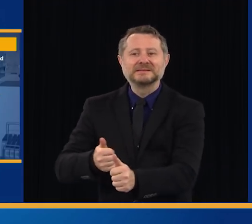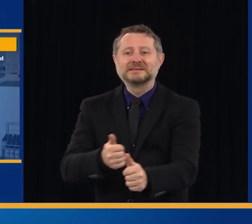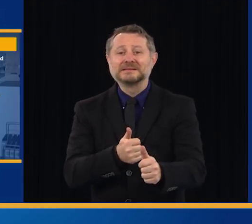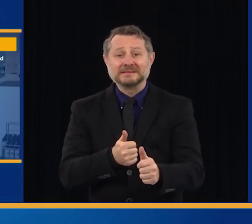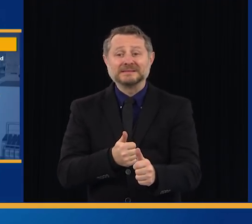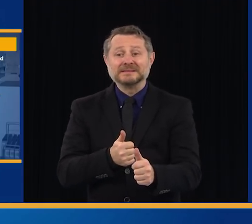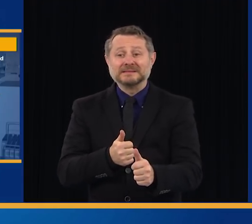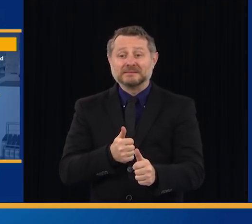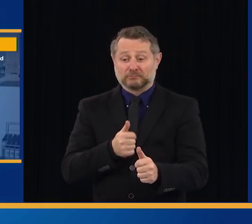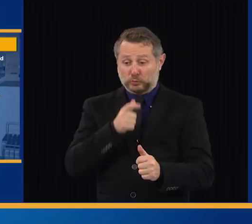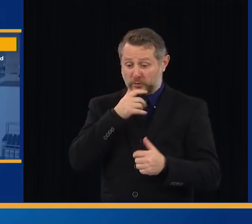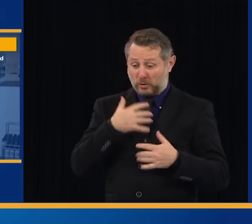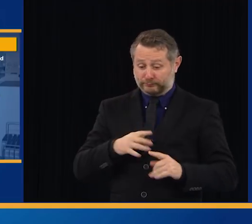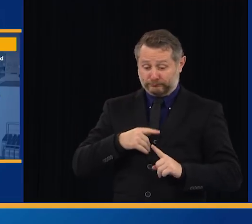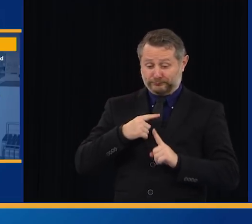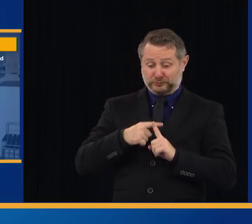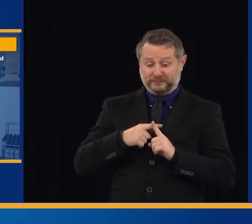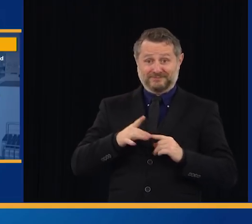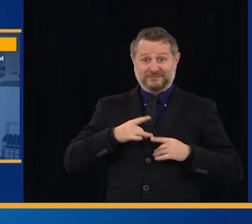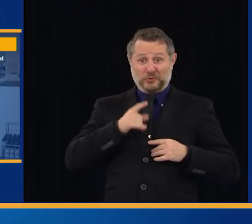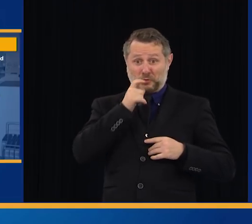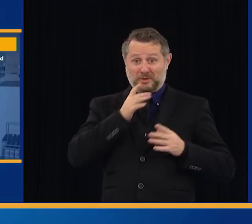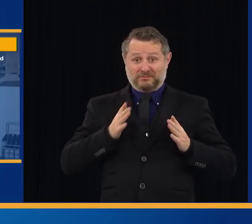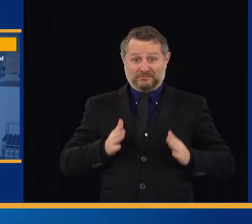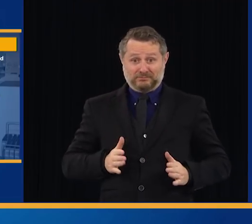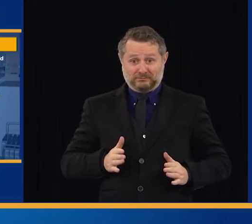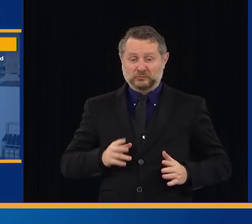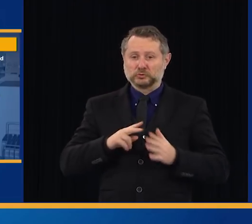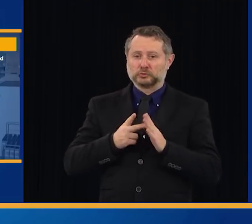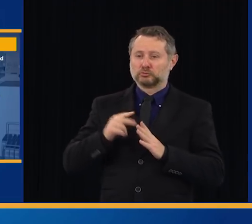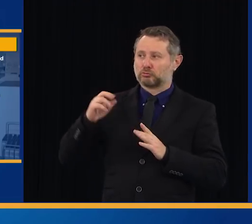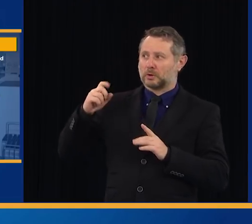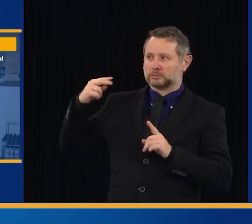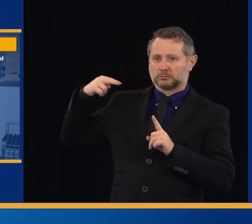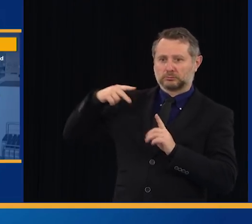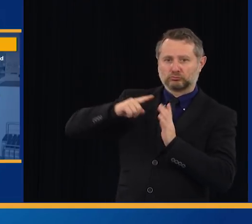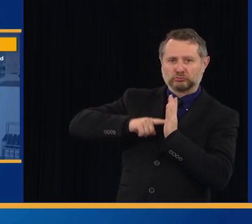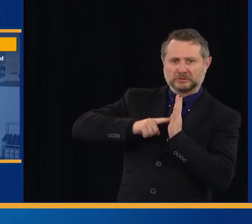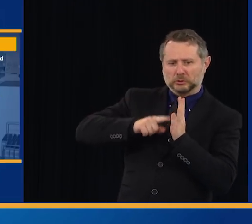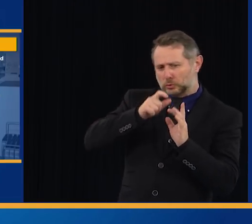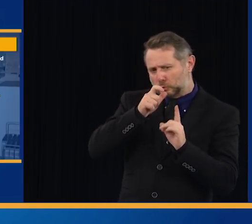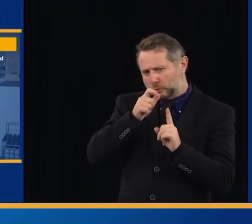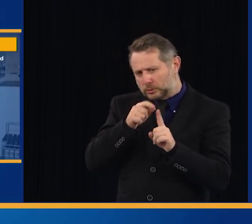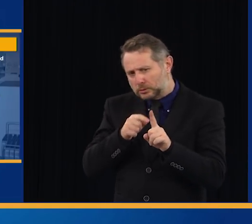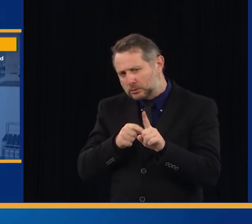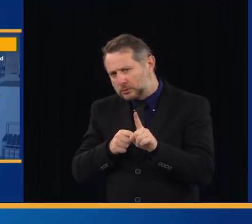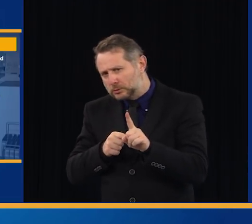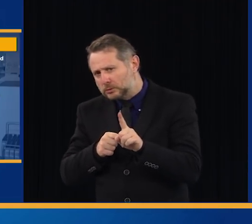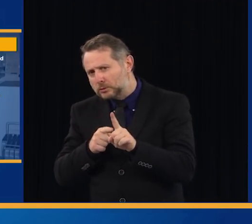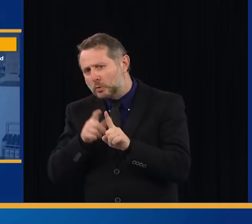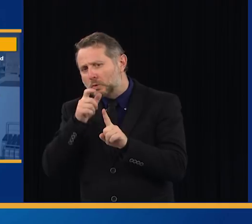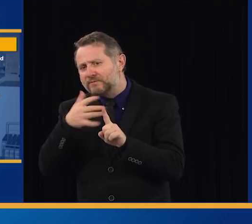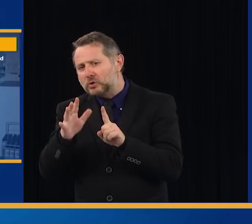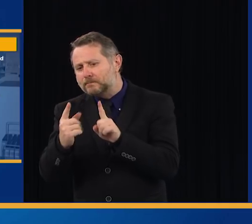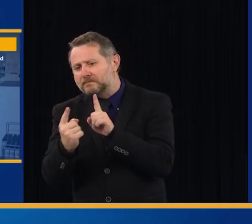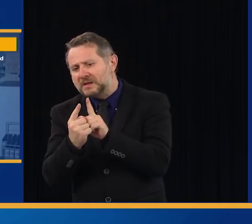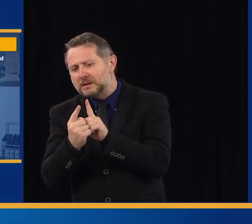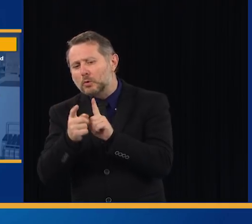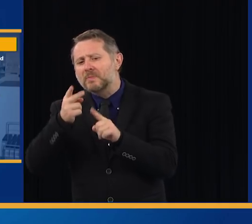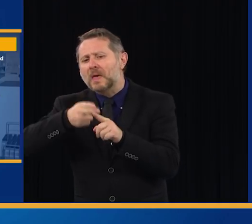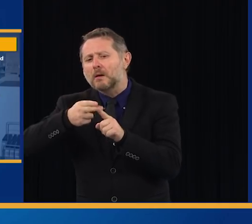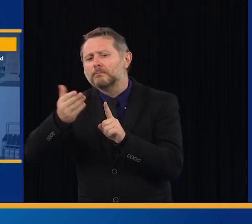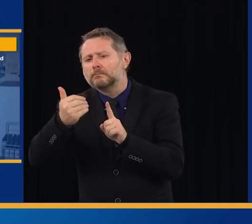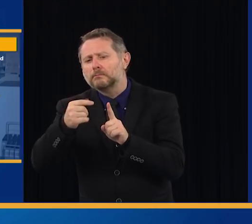positive. Trace means investigate. Investigate all those prior contacts. And then